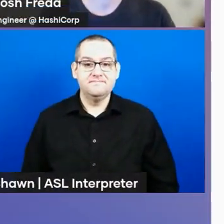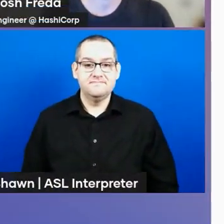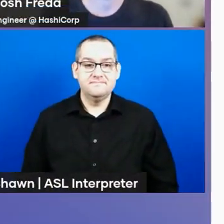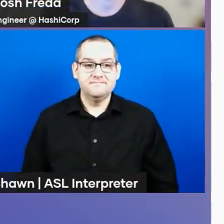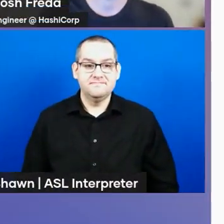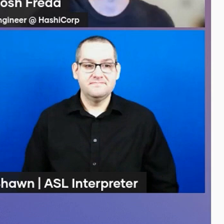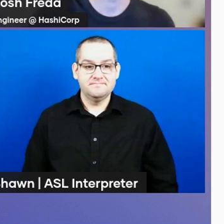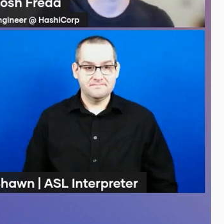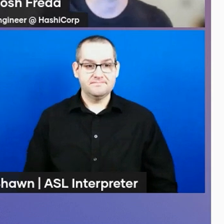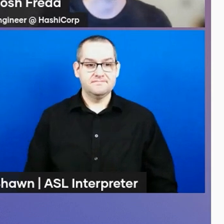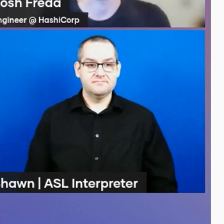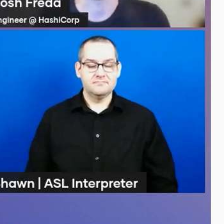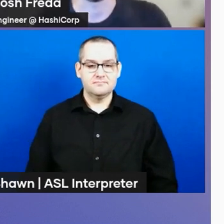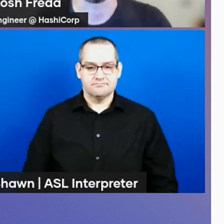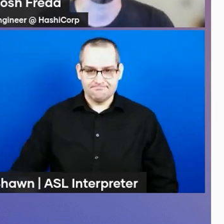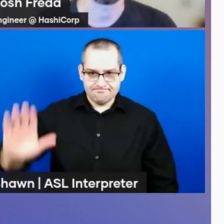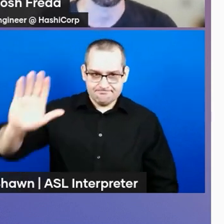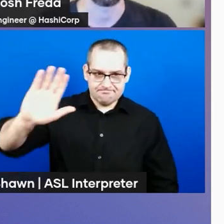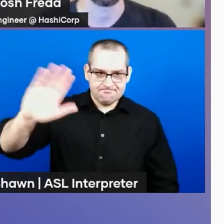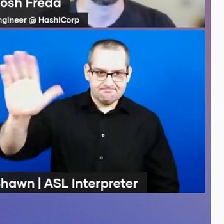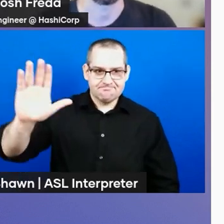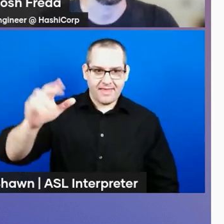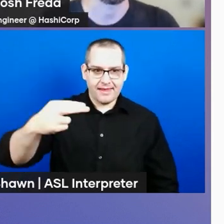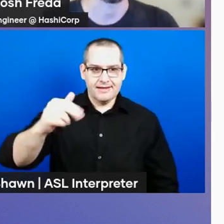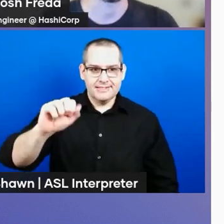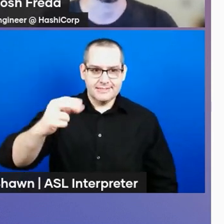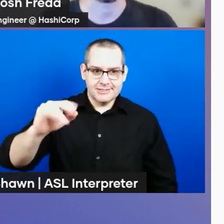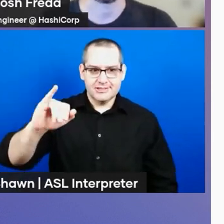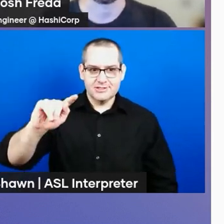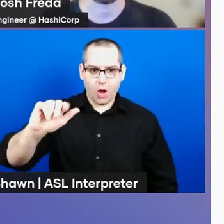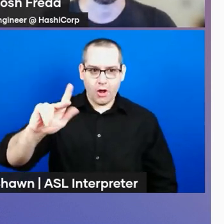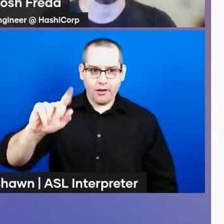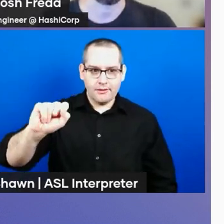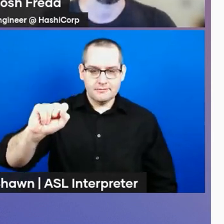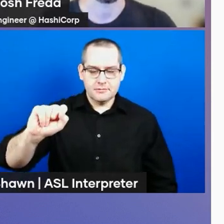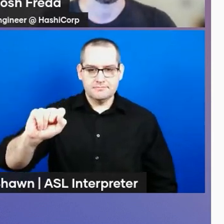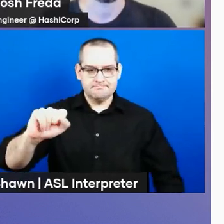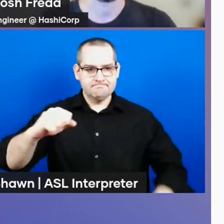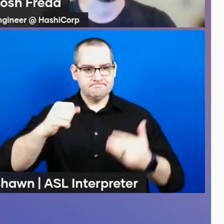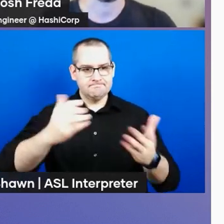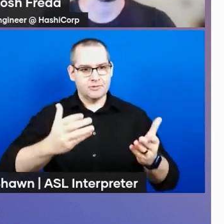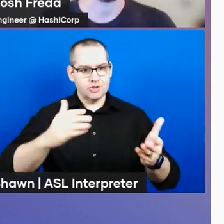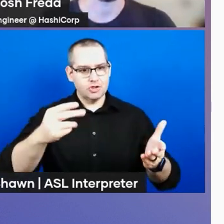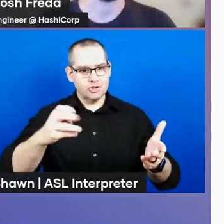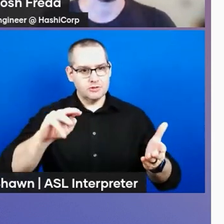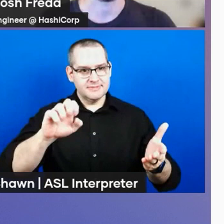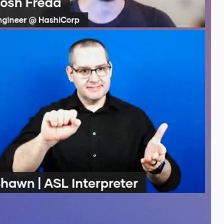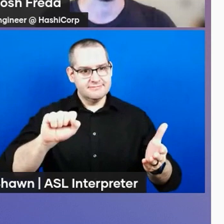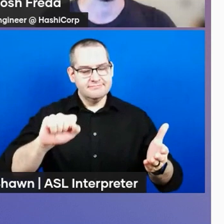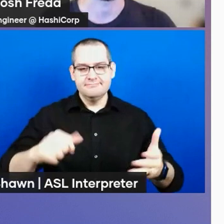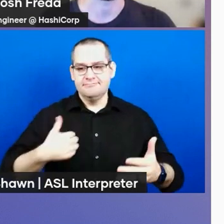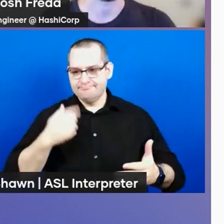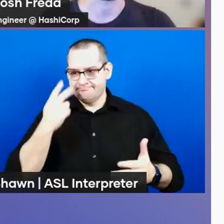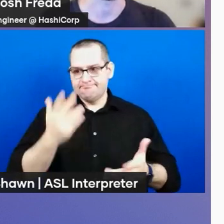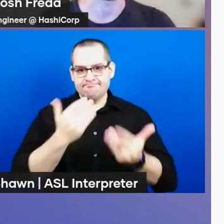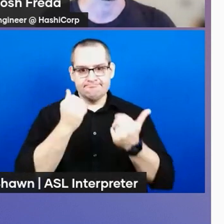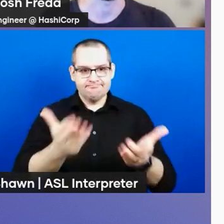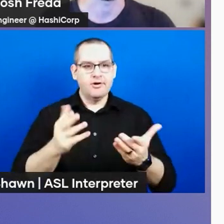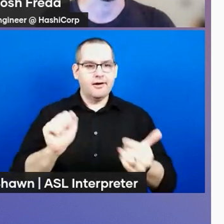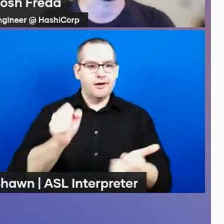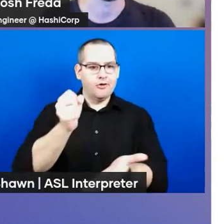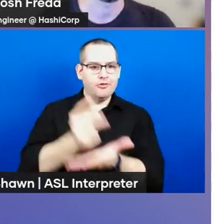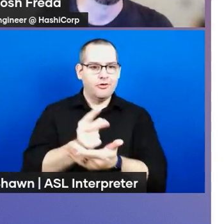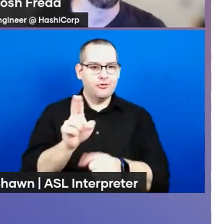All right. Hello, Hash Talks. So here is Hermes. So as you can see, we can just authenticate